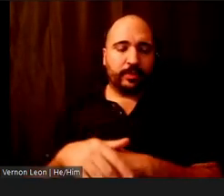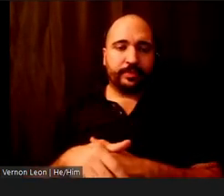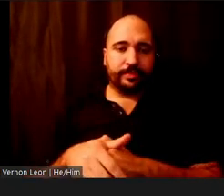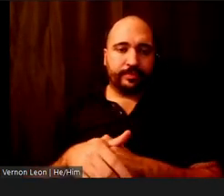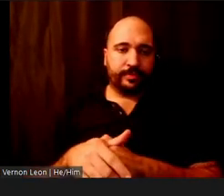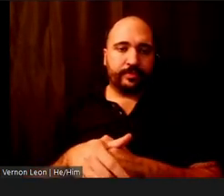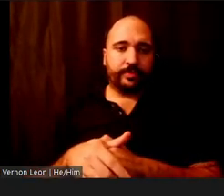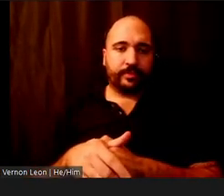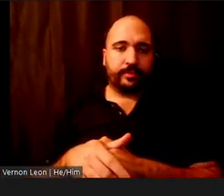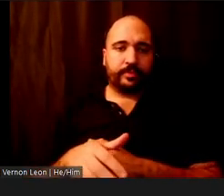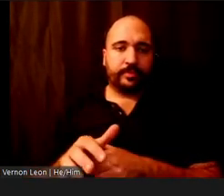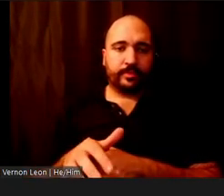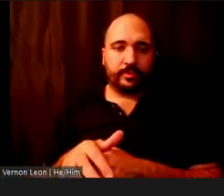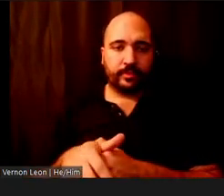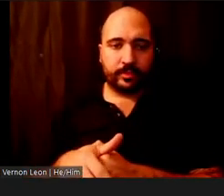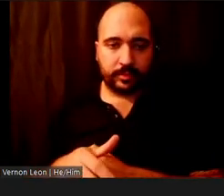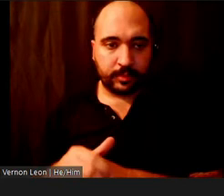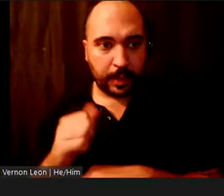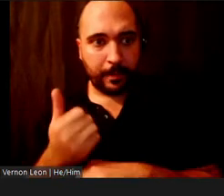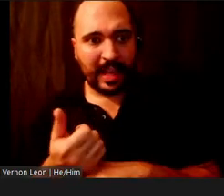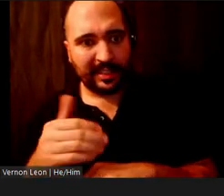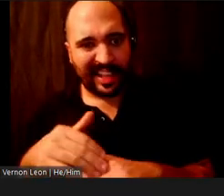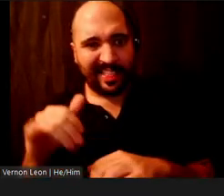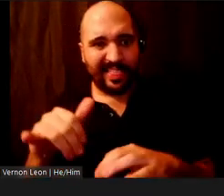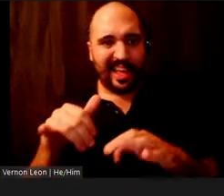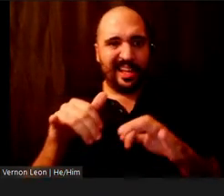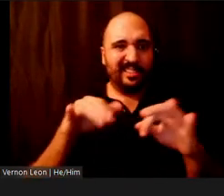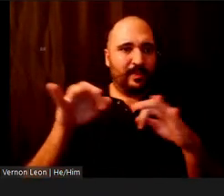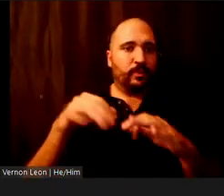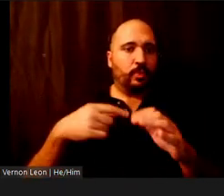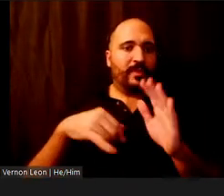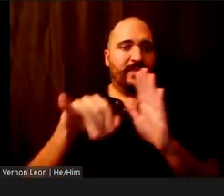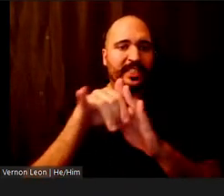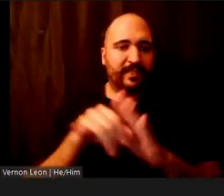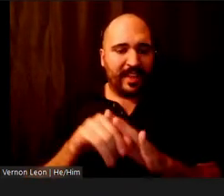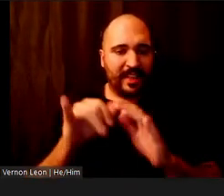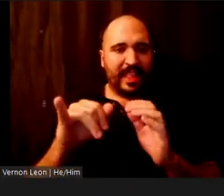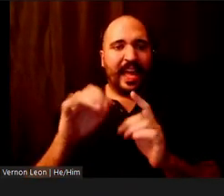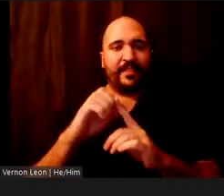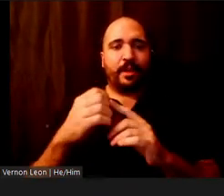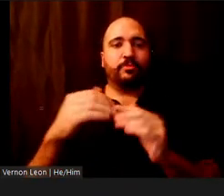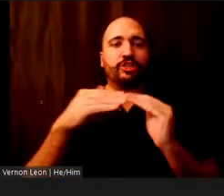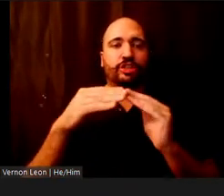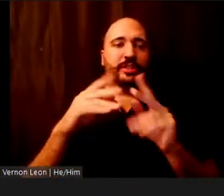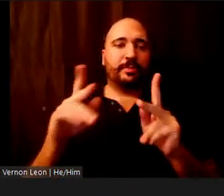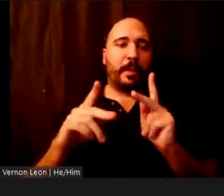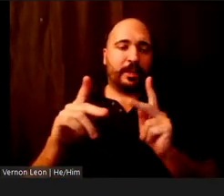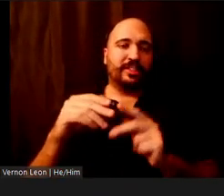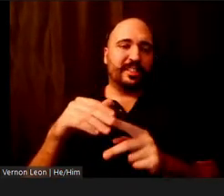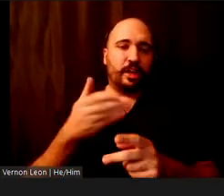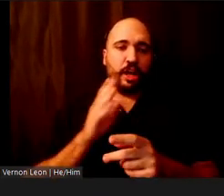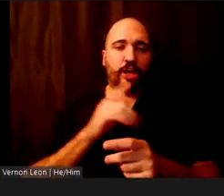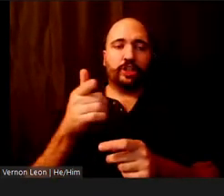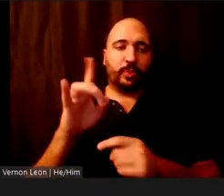definitions in the previous slide, we have identified the environmental justice populations in our 28-county study area.